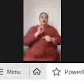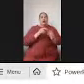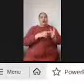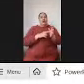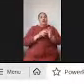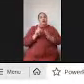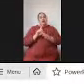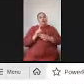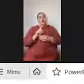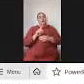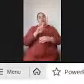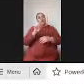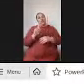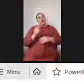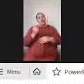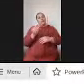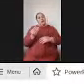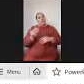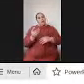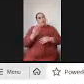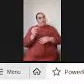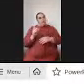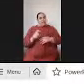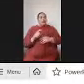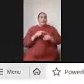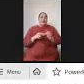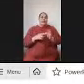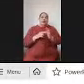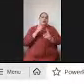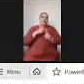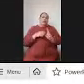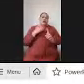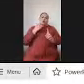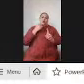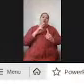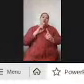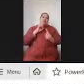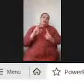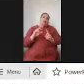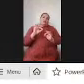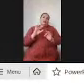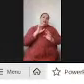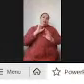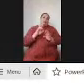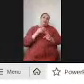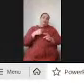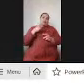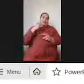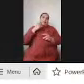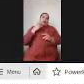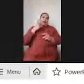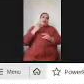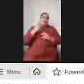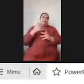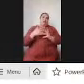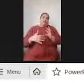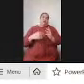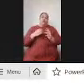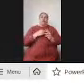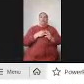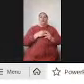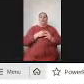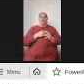when questions are submitted, it requires someone to respond, and those responses either gets filtered down through